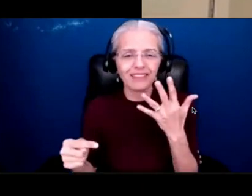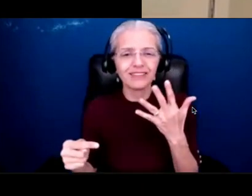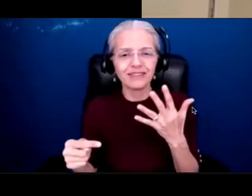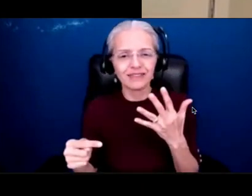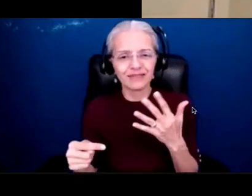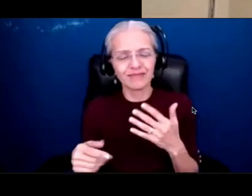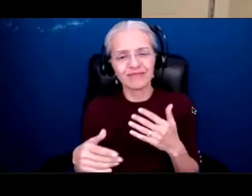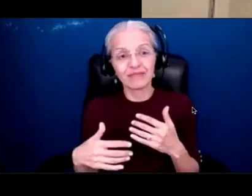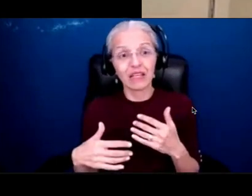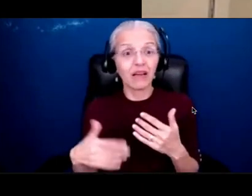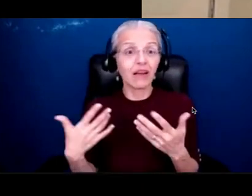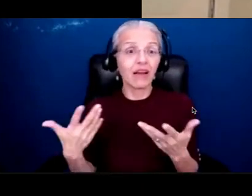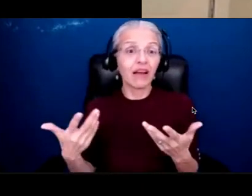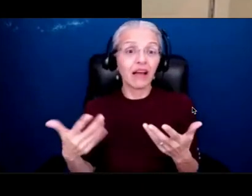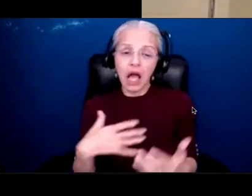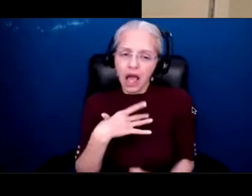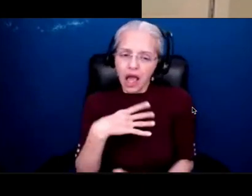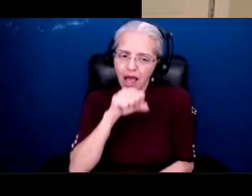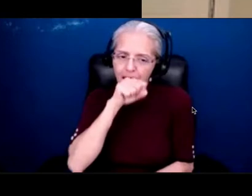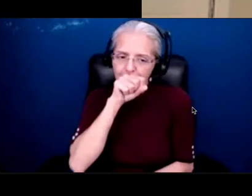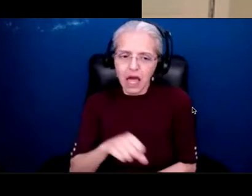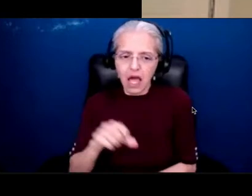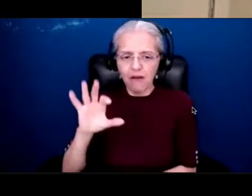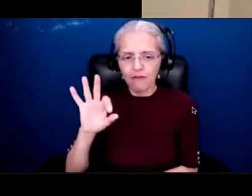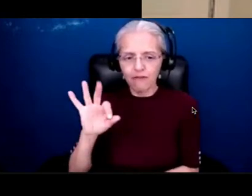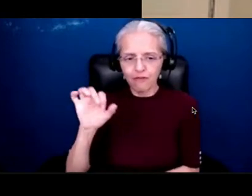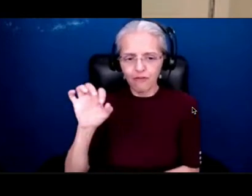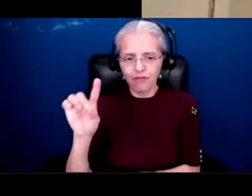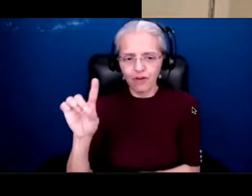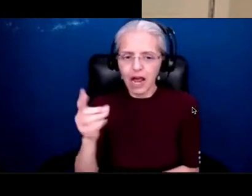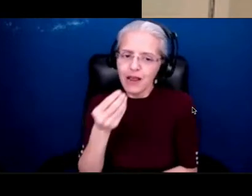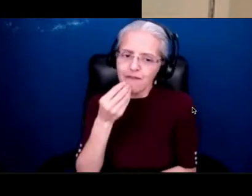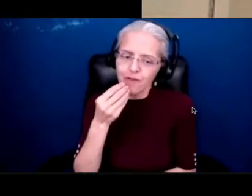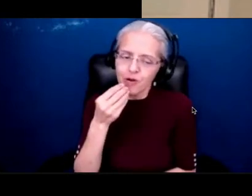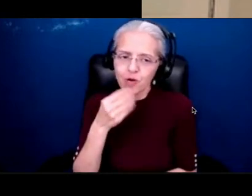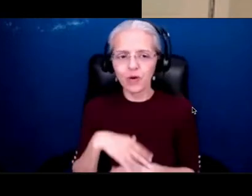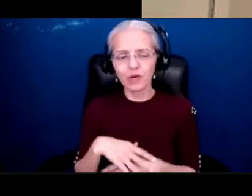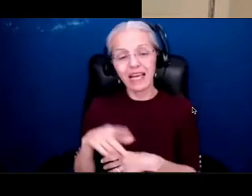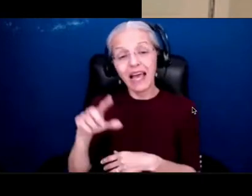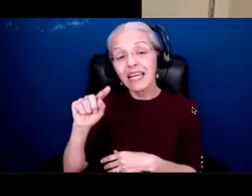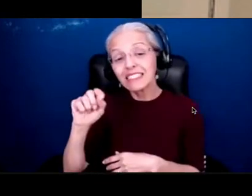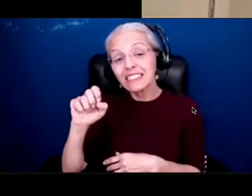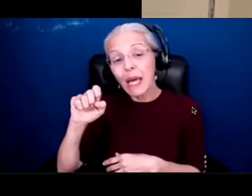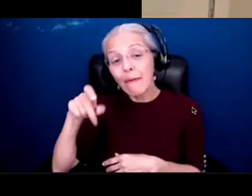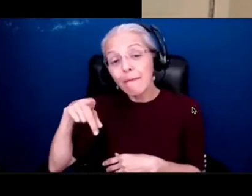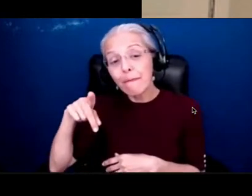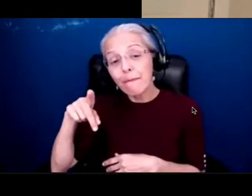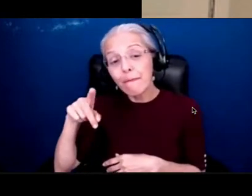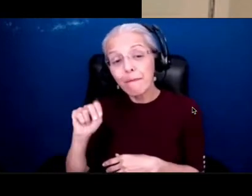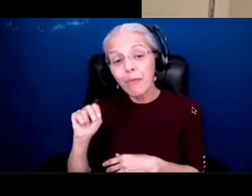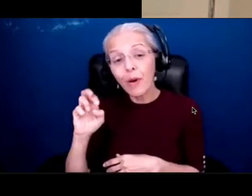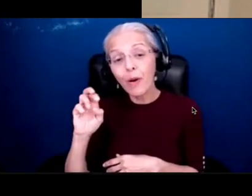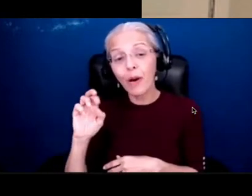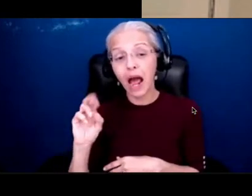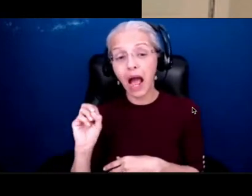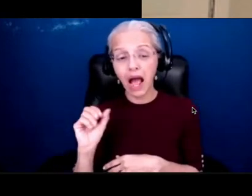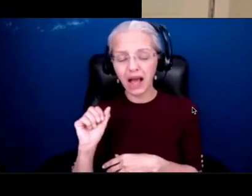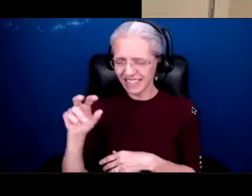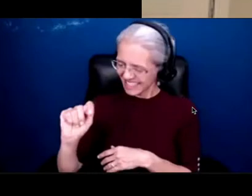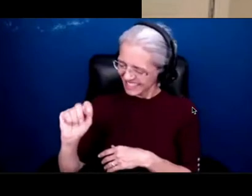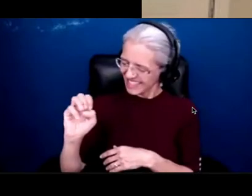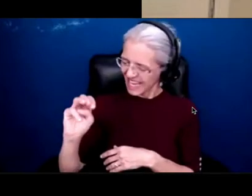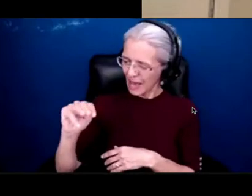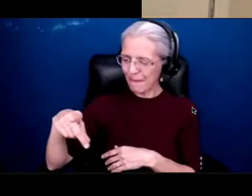foods. I love french fries. I love tempura. I love all the bows and the